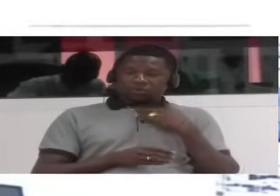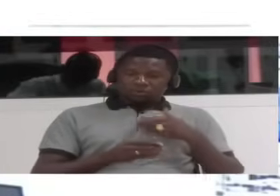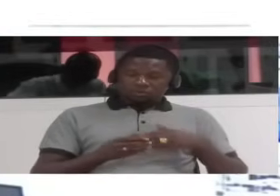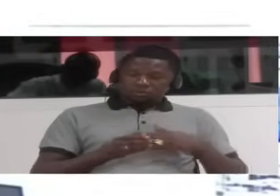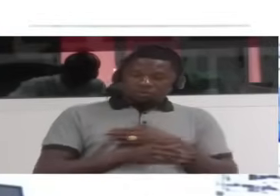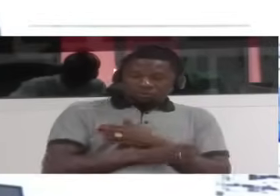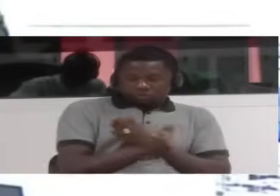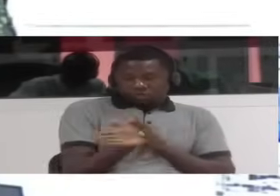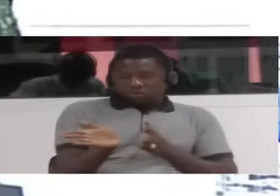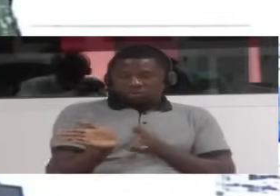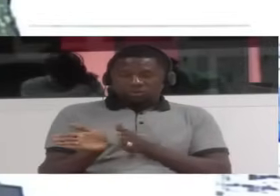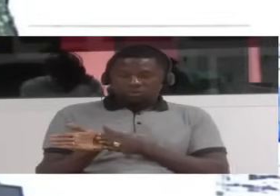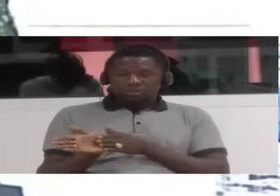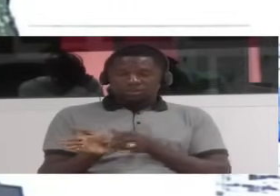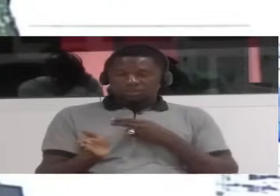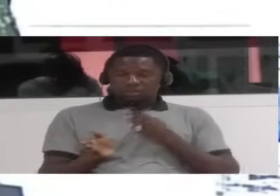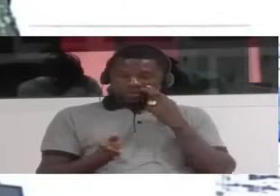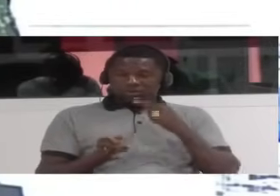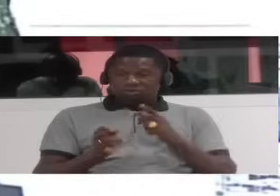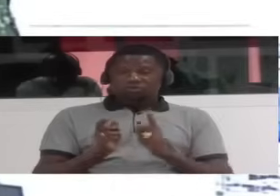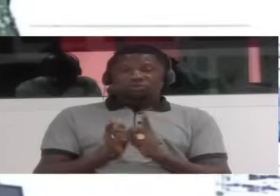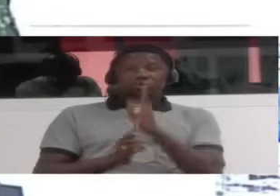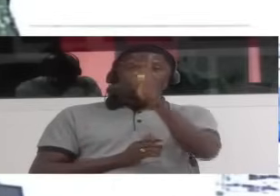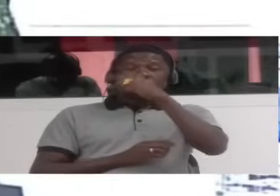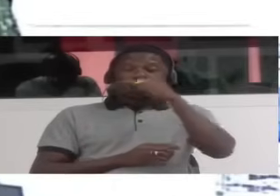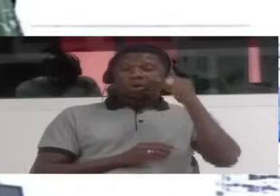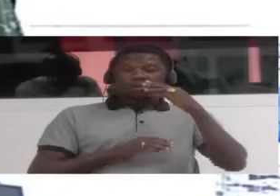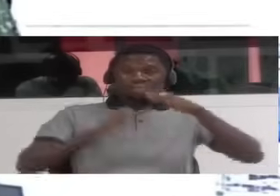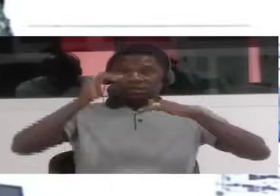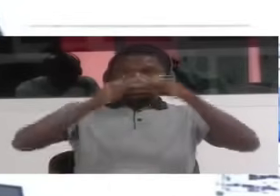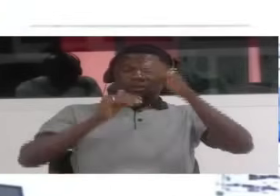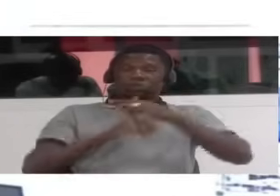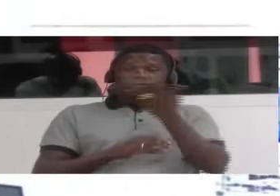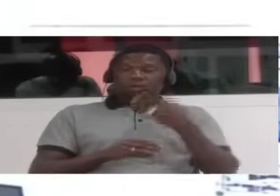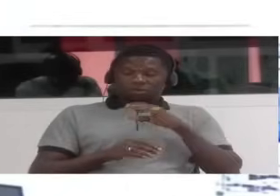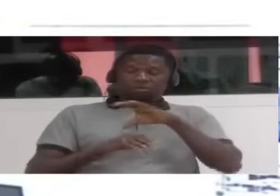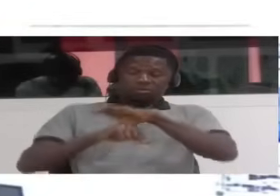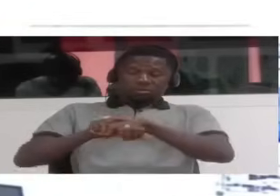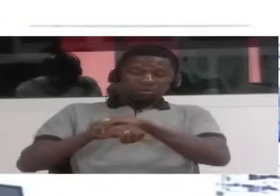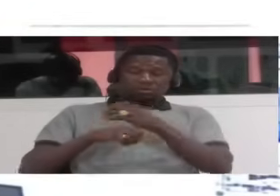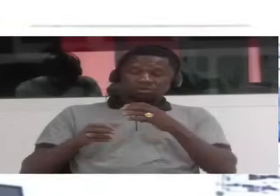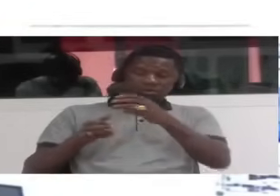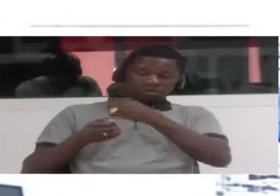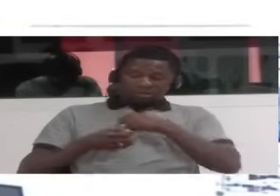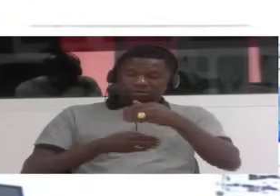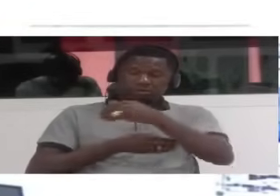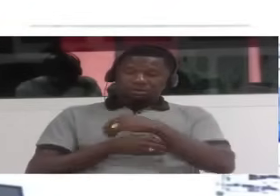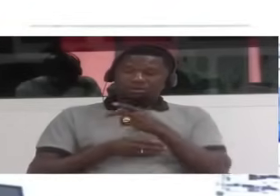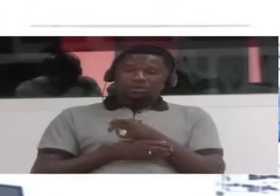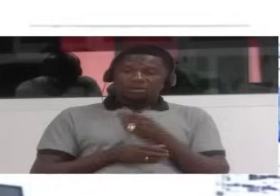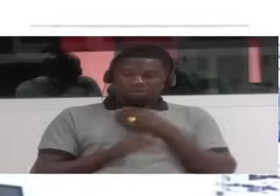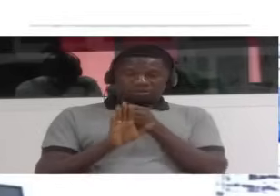right, there is a, this tall white building is where we picked them from. They were being secured by